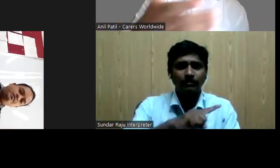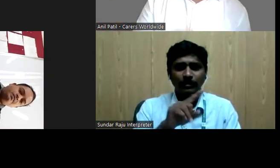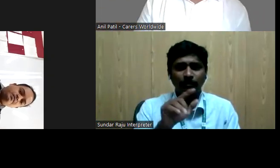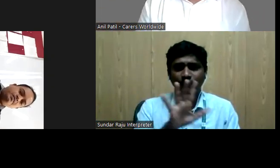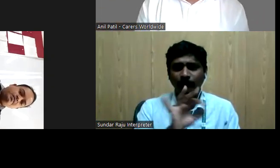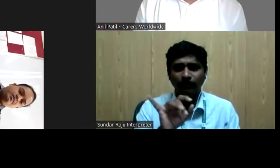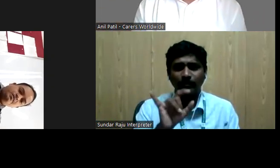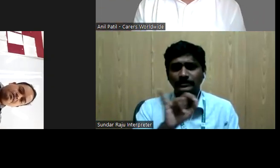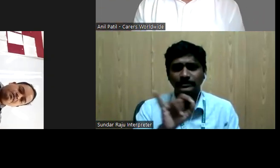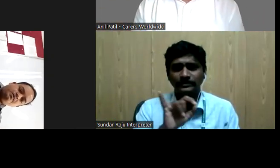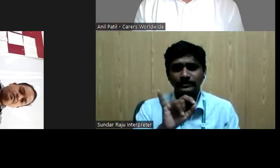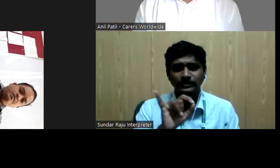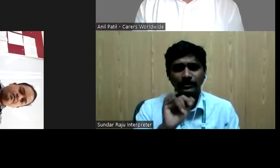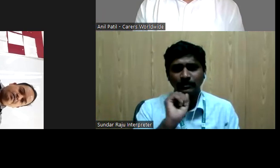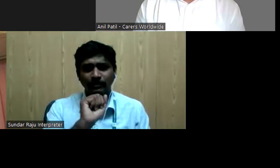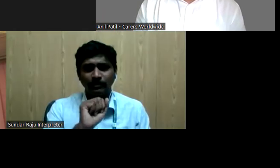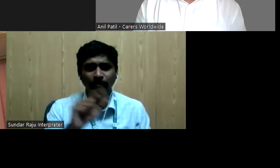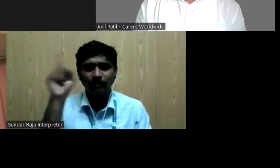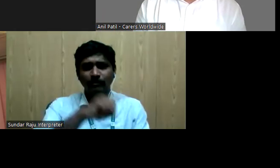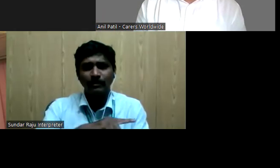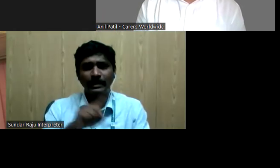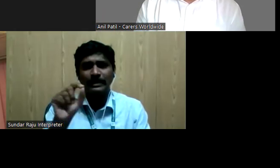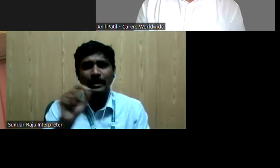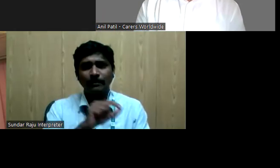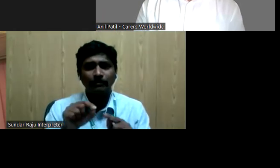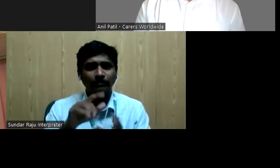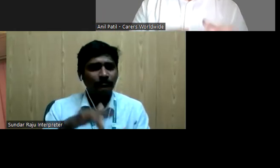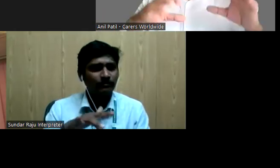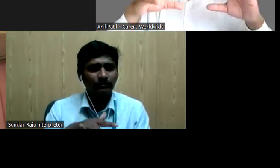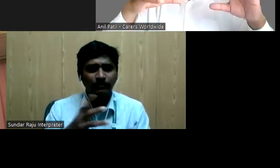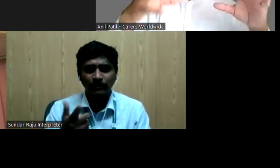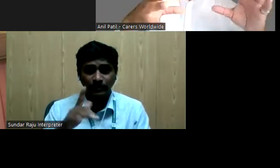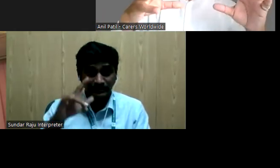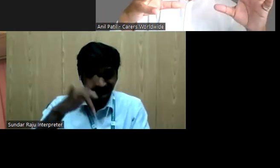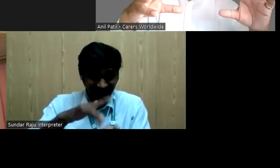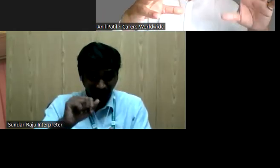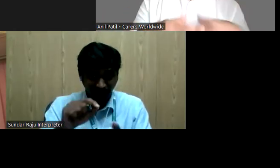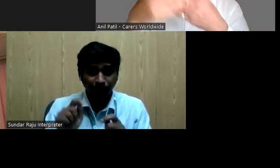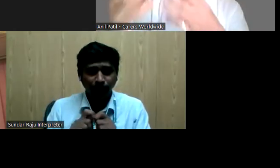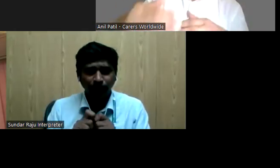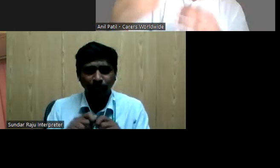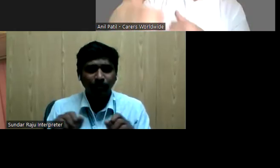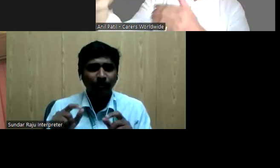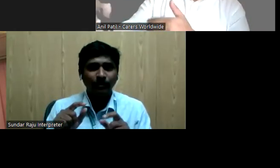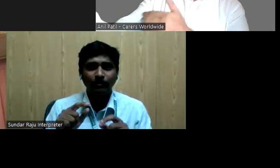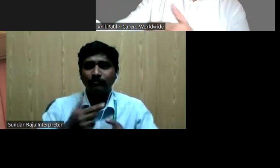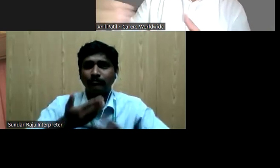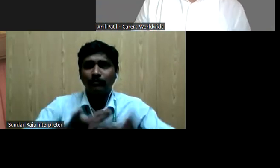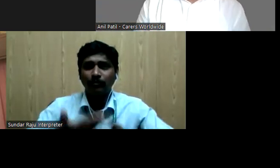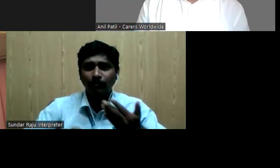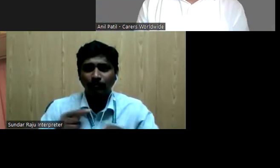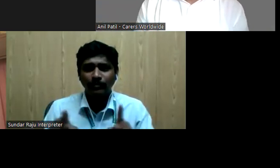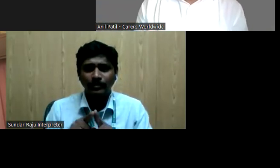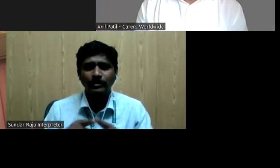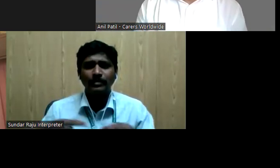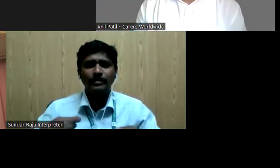paying 10% of their daily earning to run these centers. So, and this has become an entrepreneurship business model for the